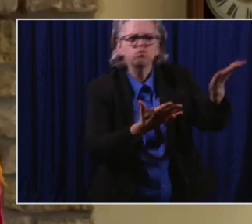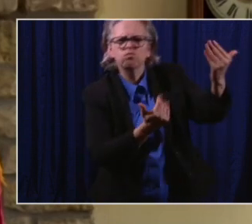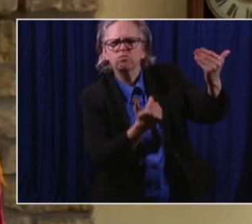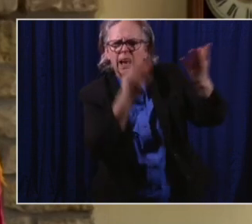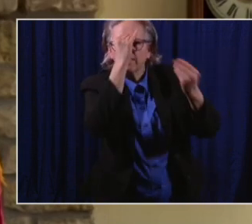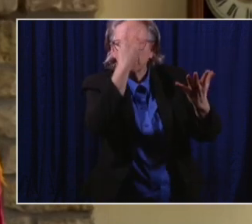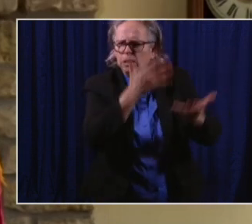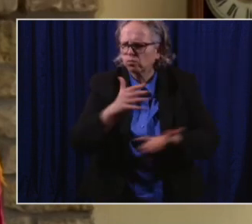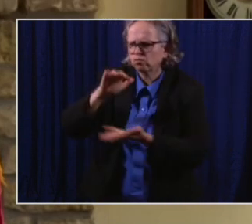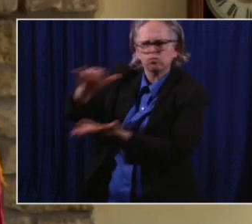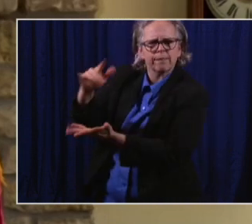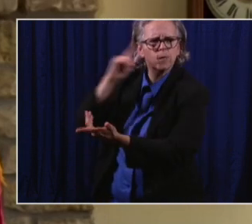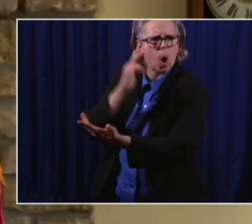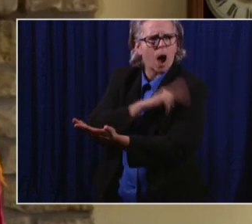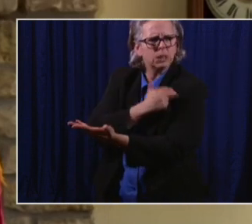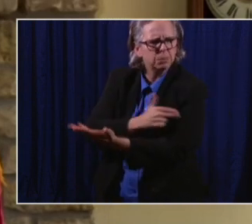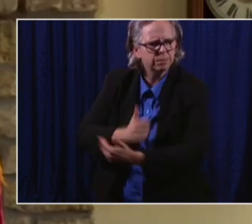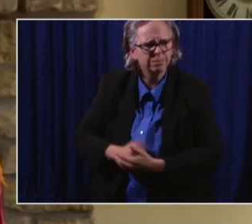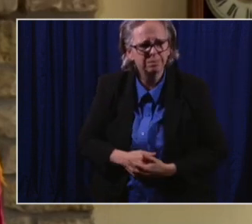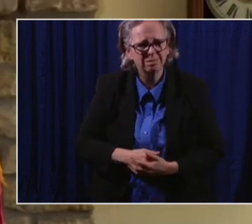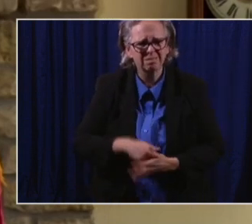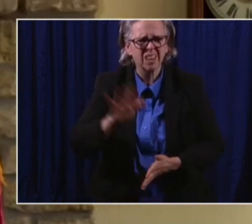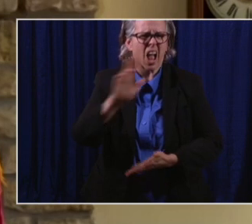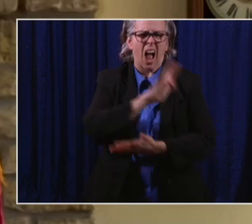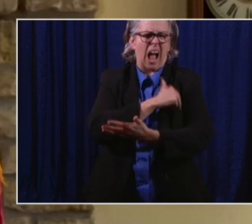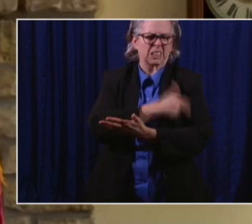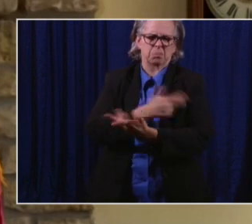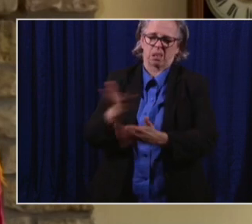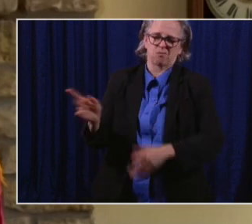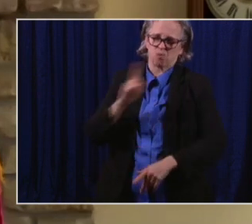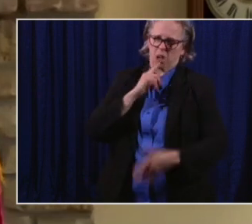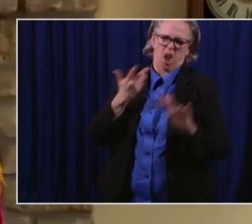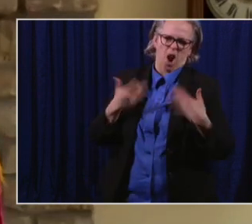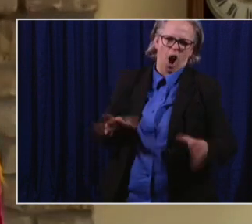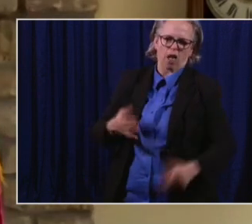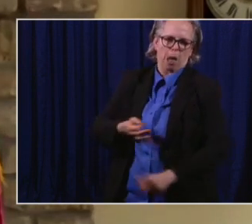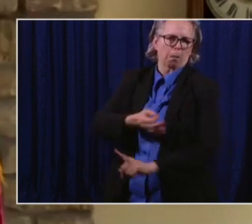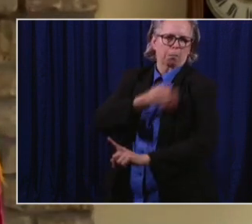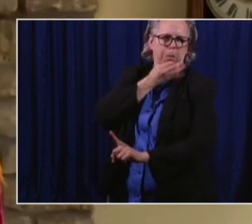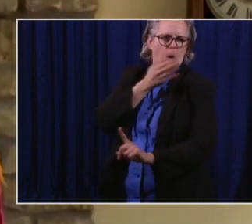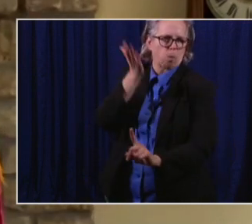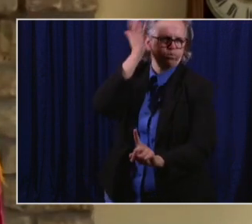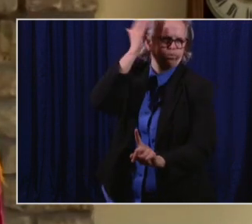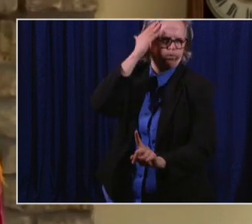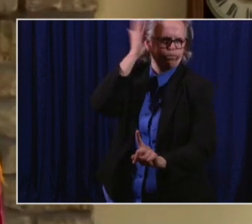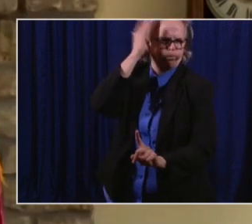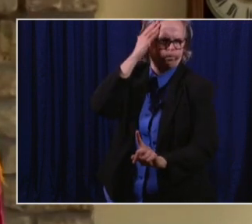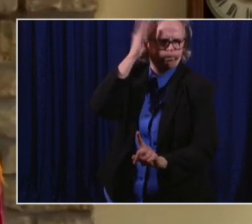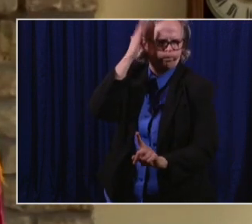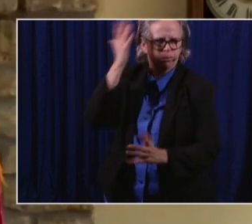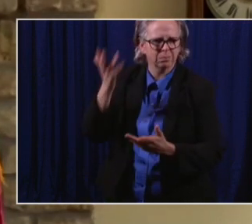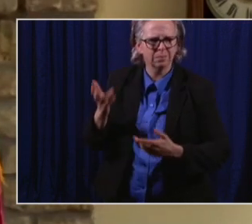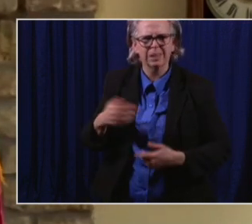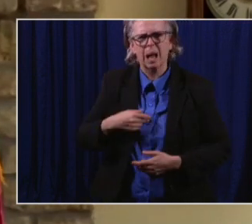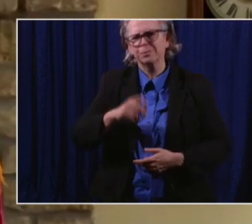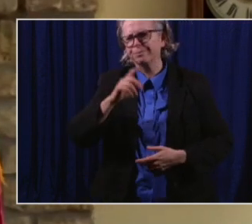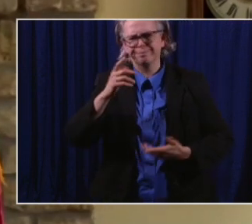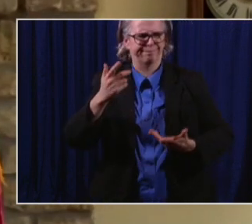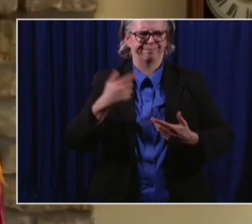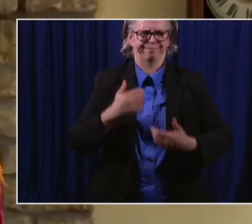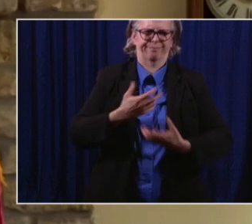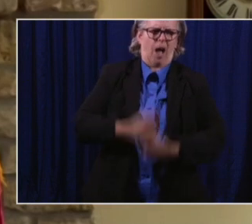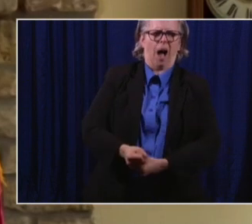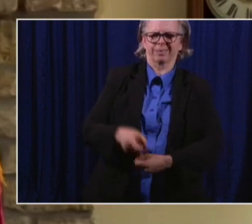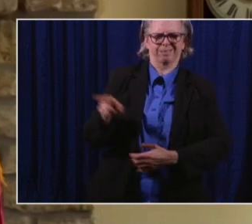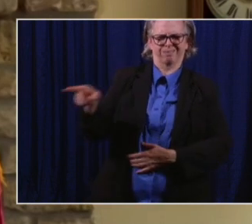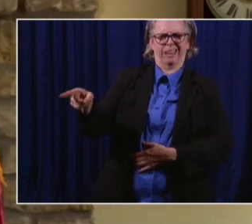really good. And I just can guarantee you that our hospitals are looking at,